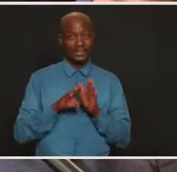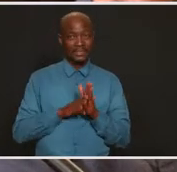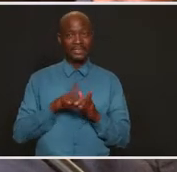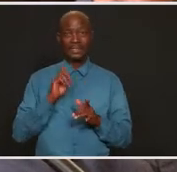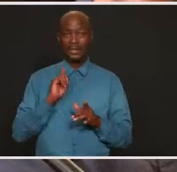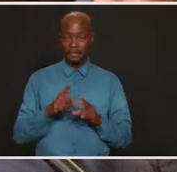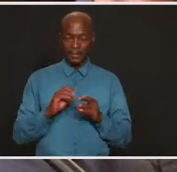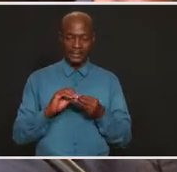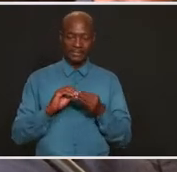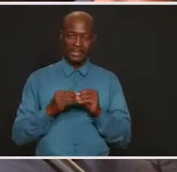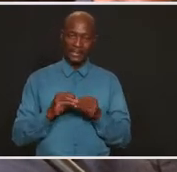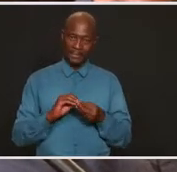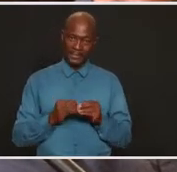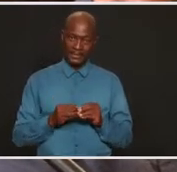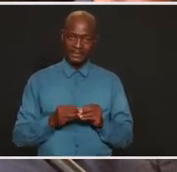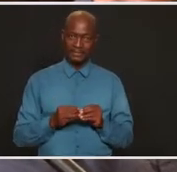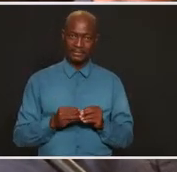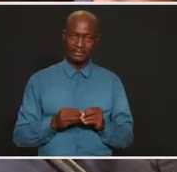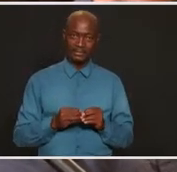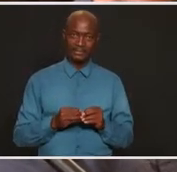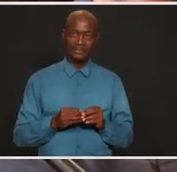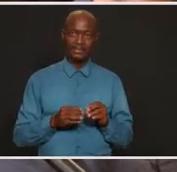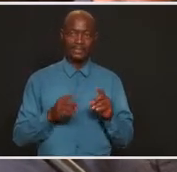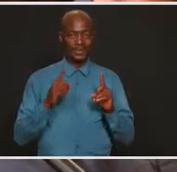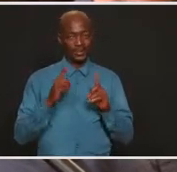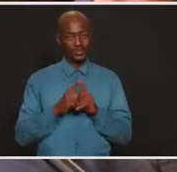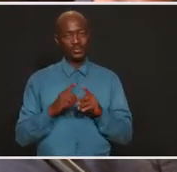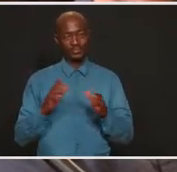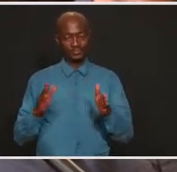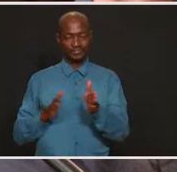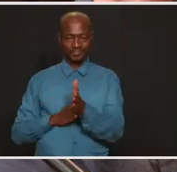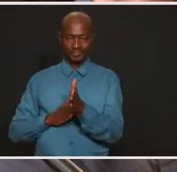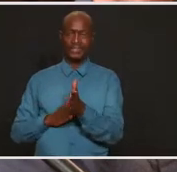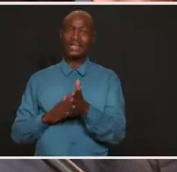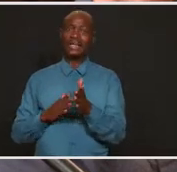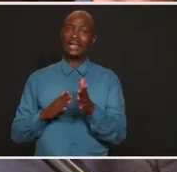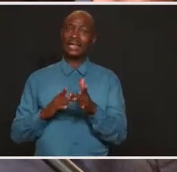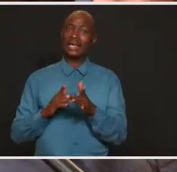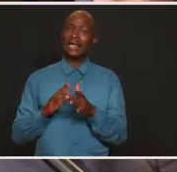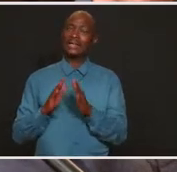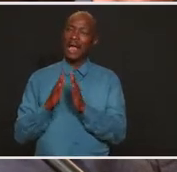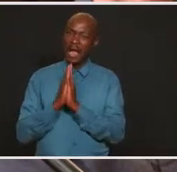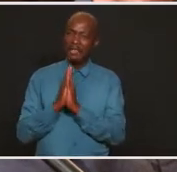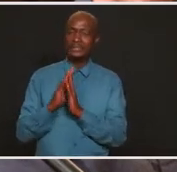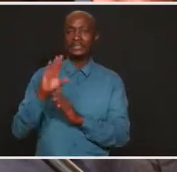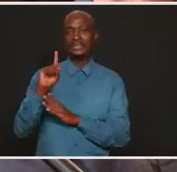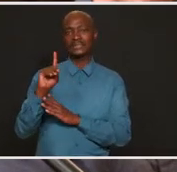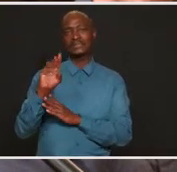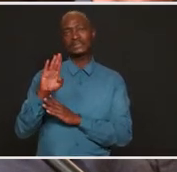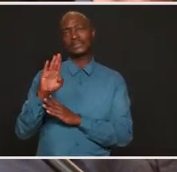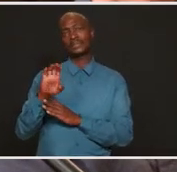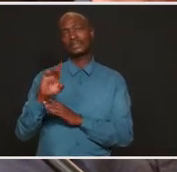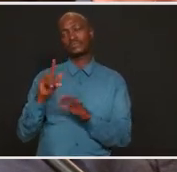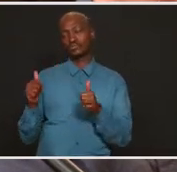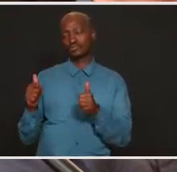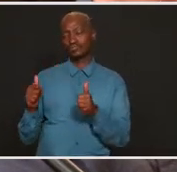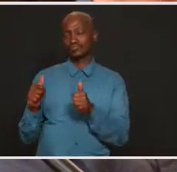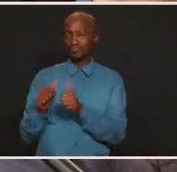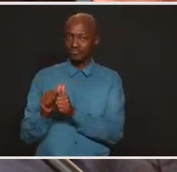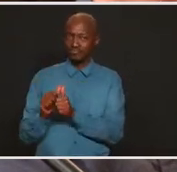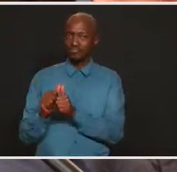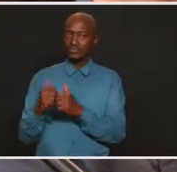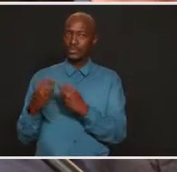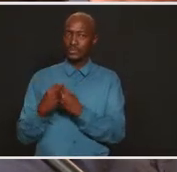be amended to oblige the dbe to collaborate with those founders